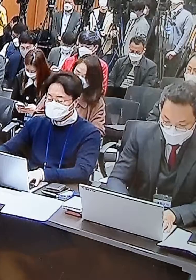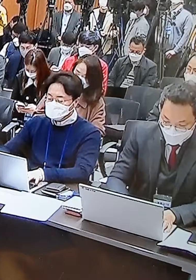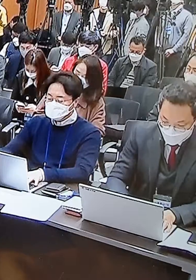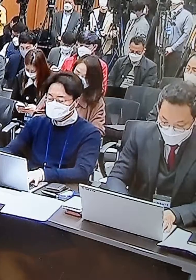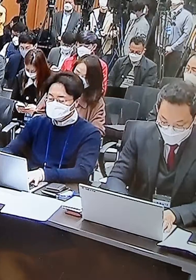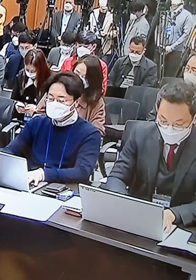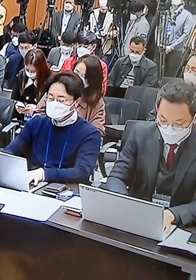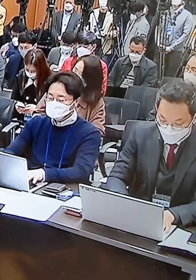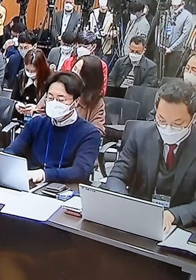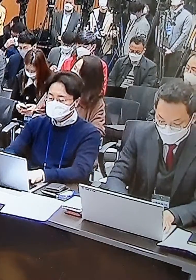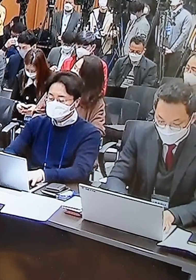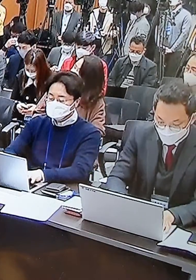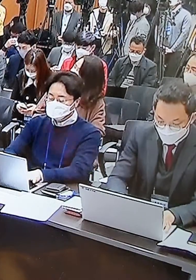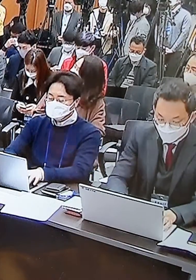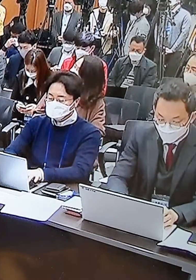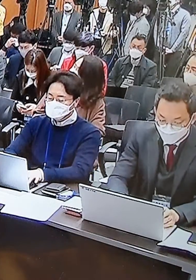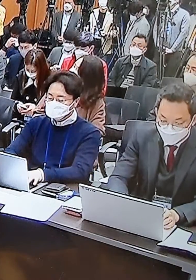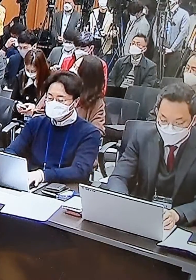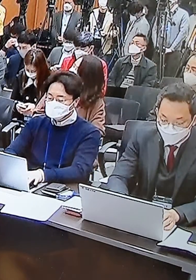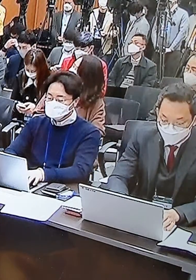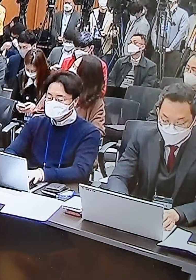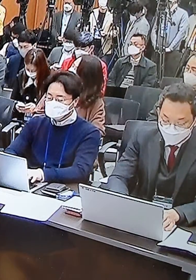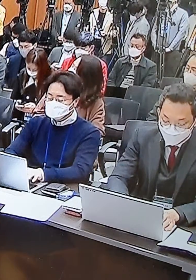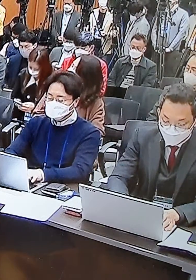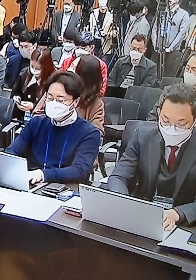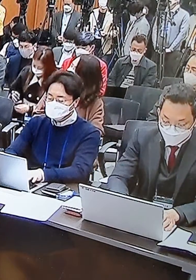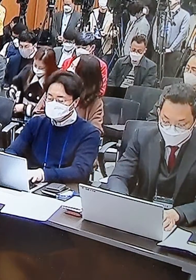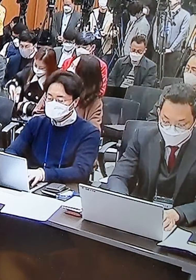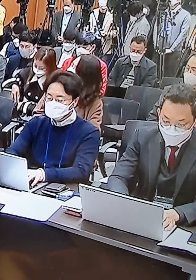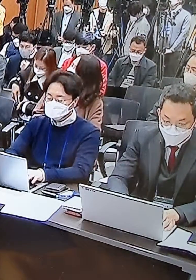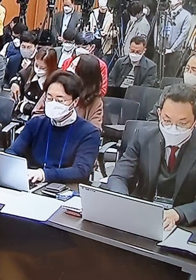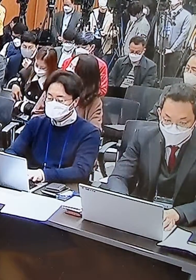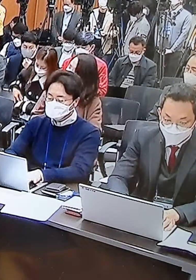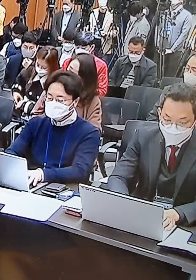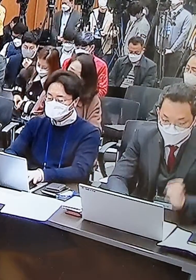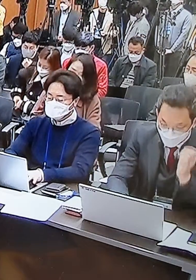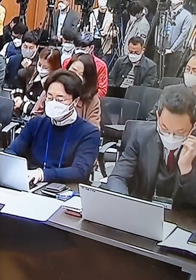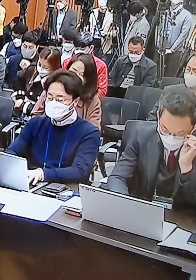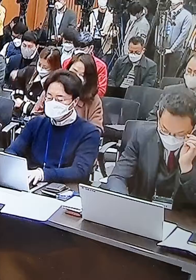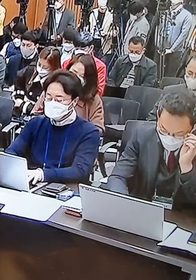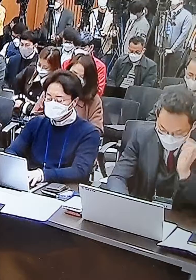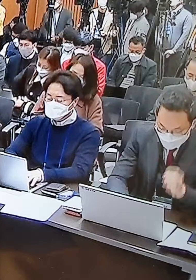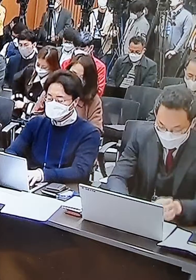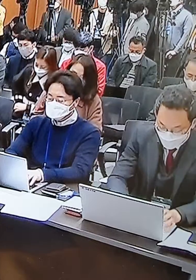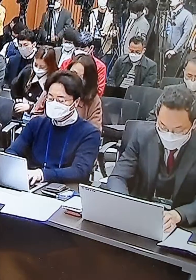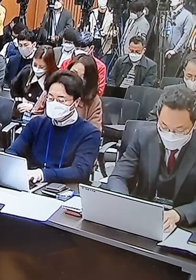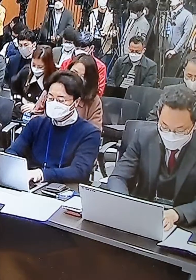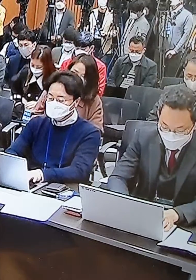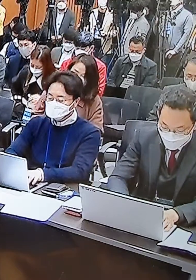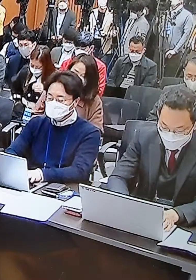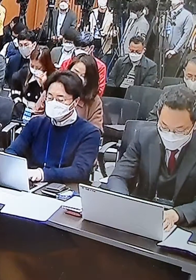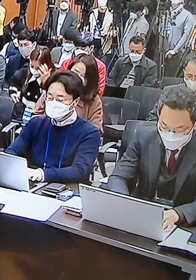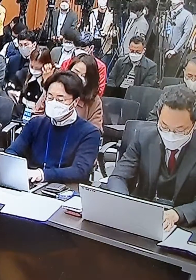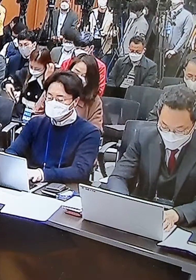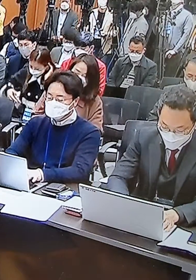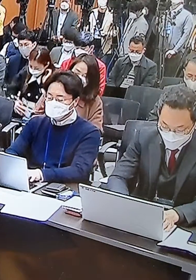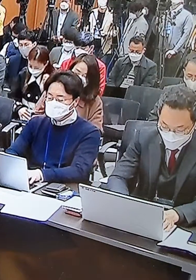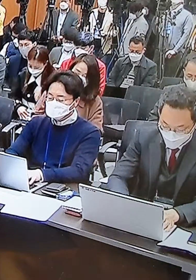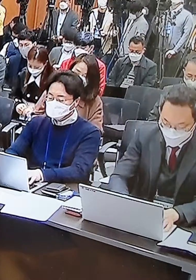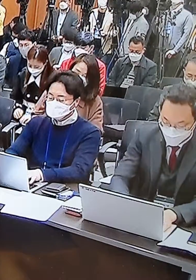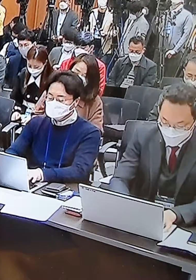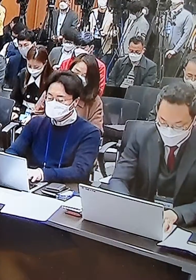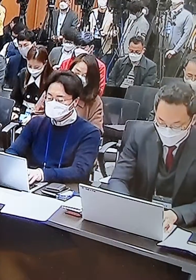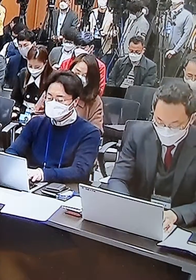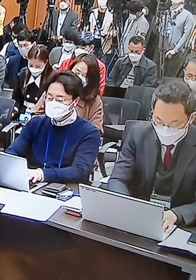derived here is the destructive power of corona is